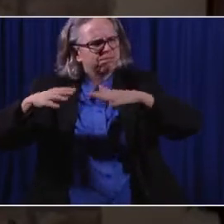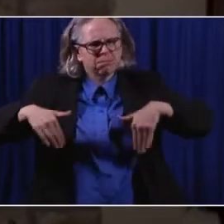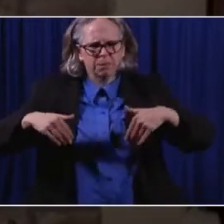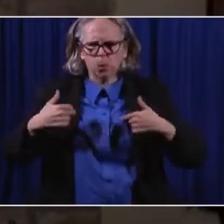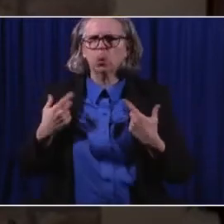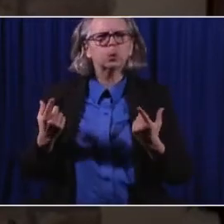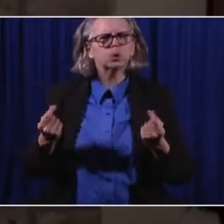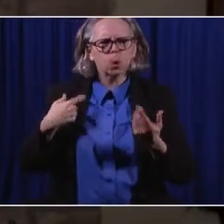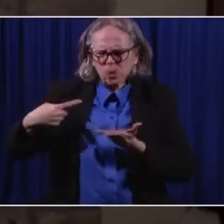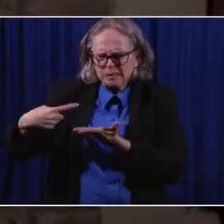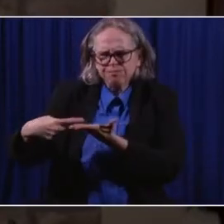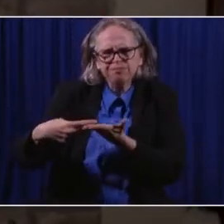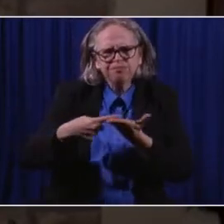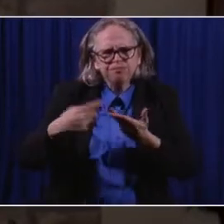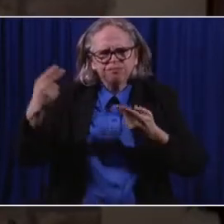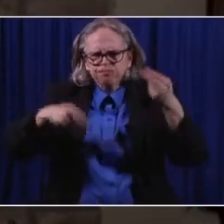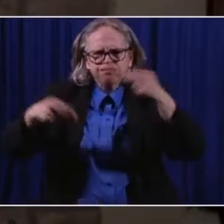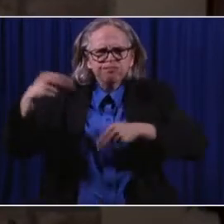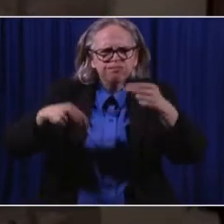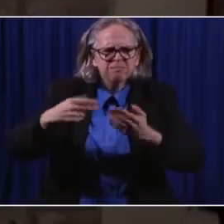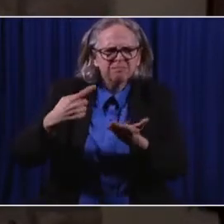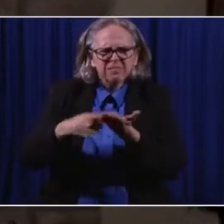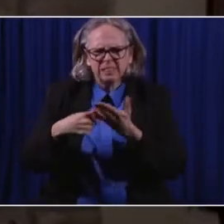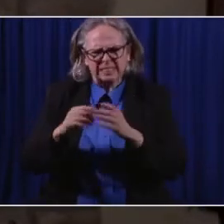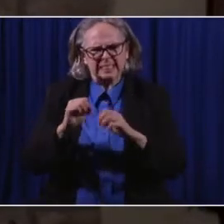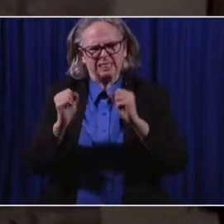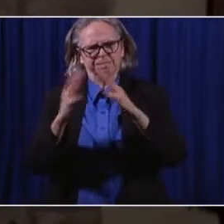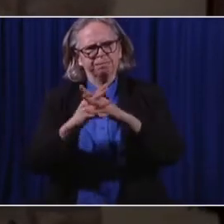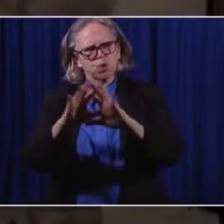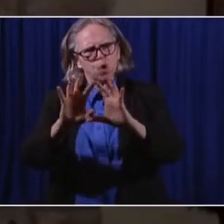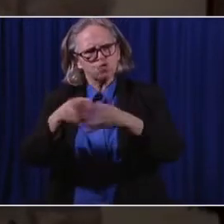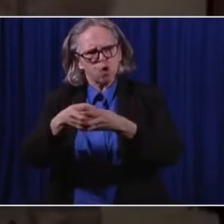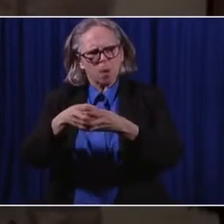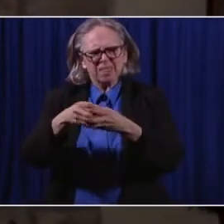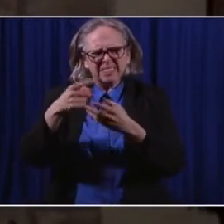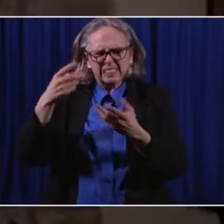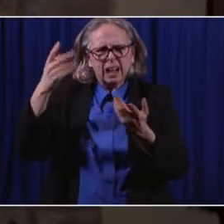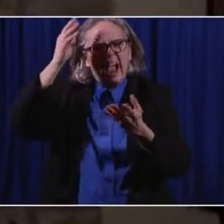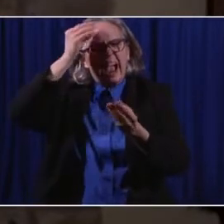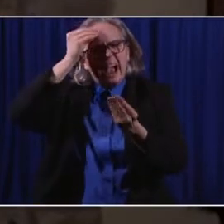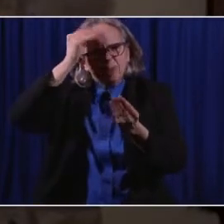Hospital Association. We're sharing data like it's never been done before.